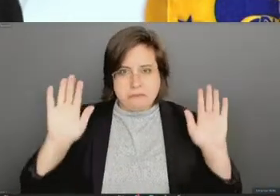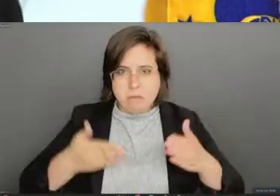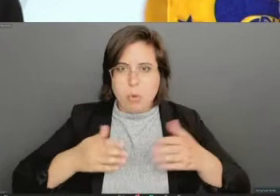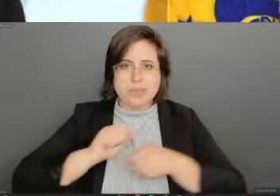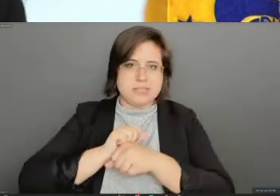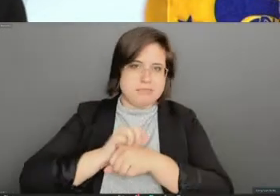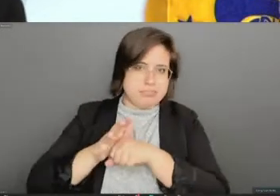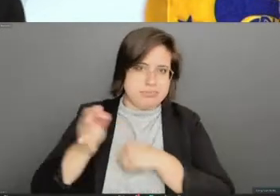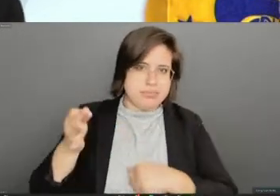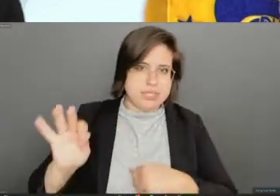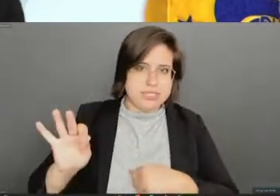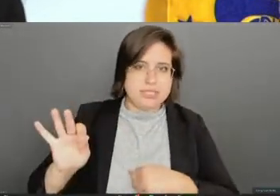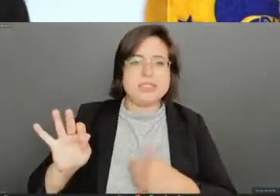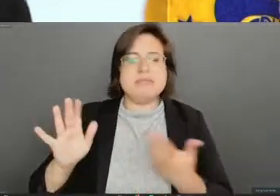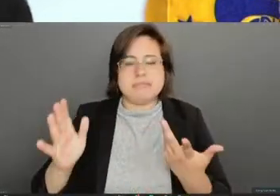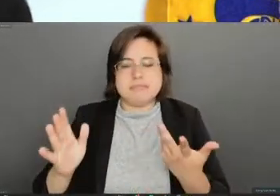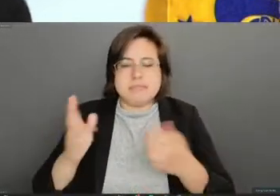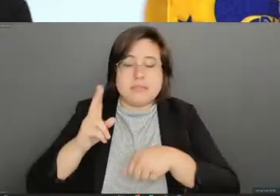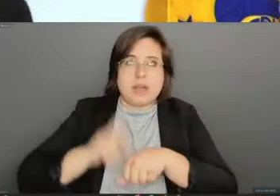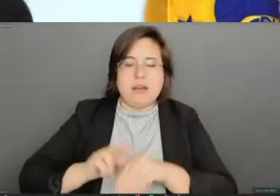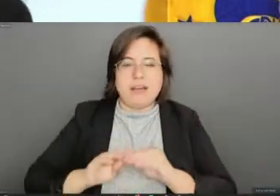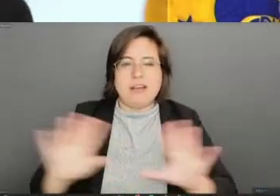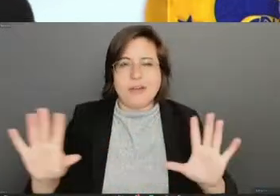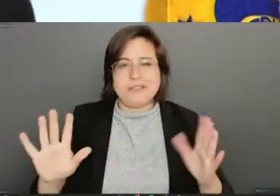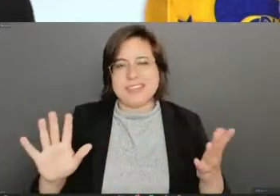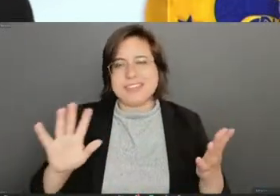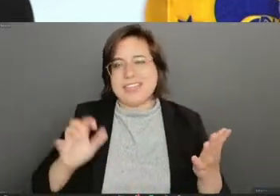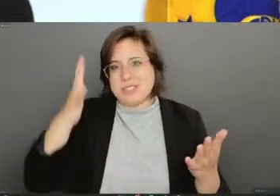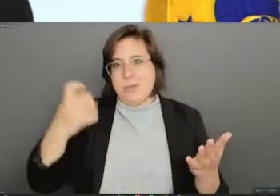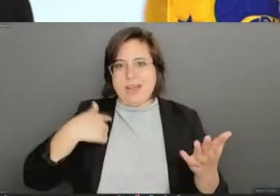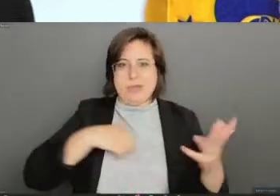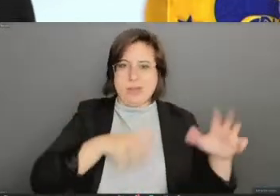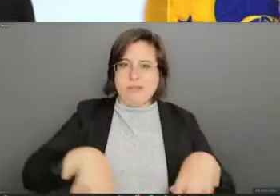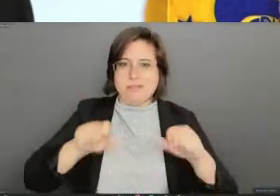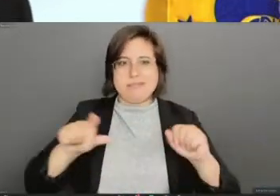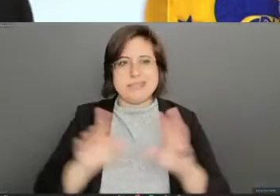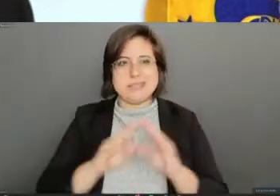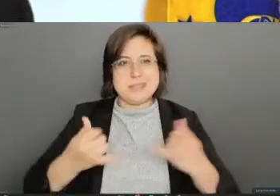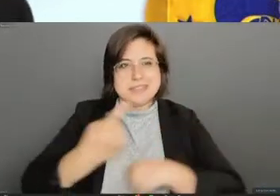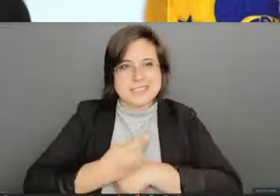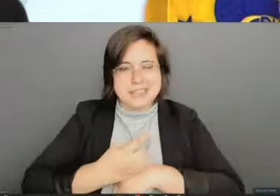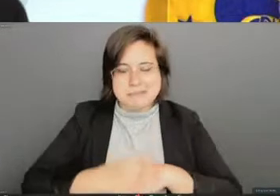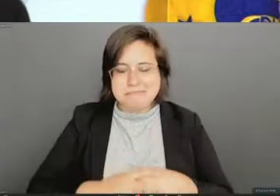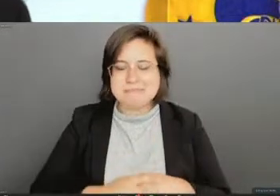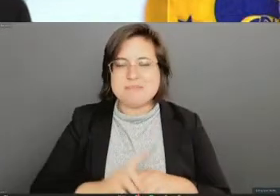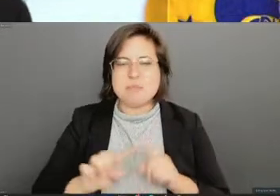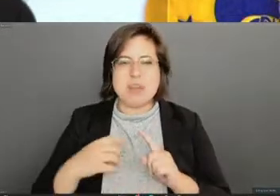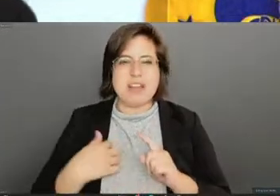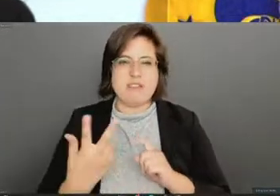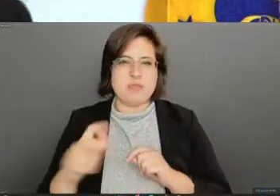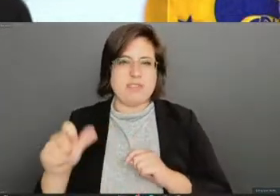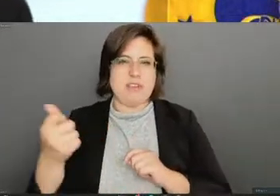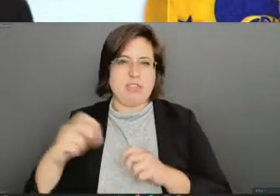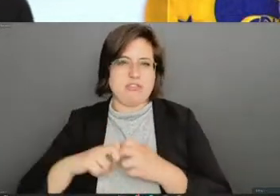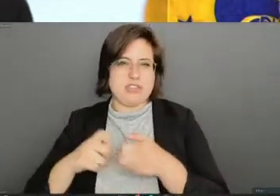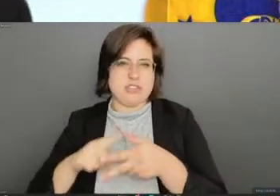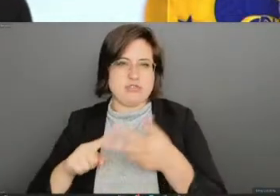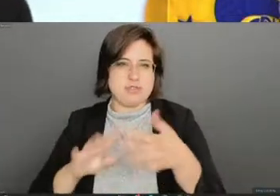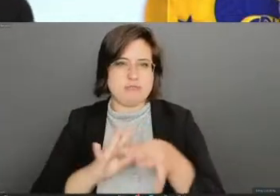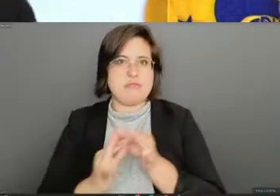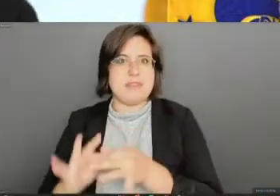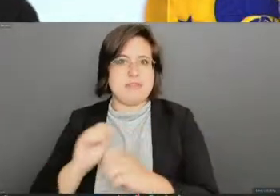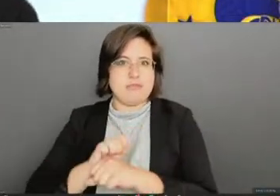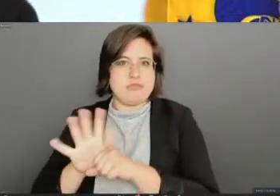COVID-19 for the obvious reasons. I know that's why all of us are here today. But there are 3 additional issues related to COVID that have